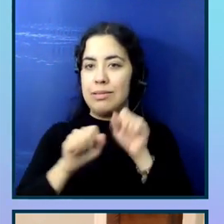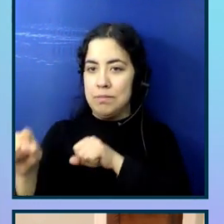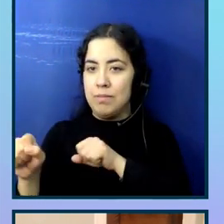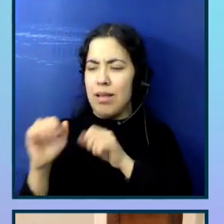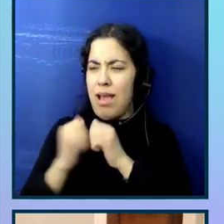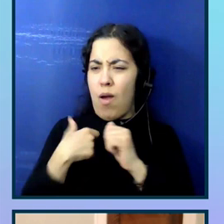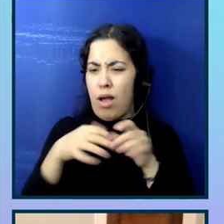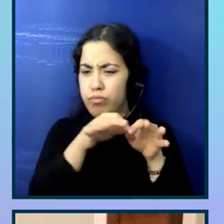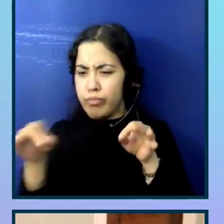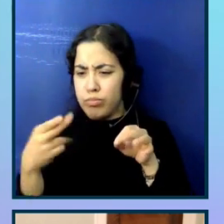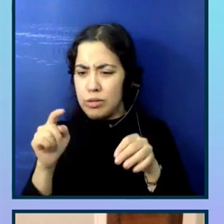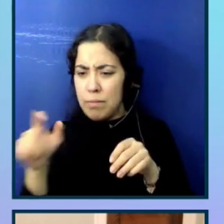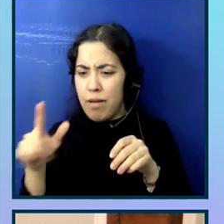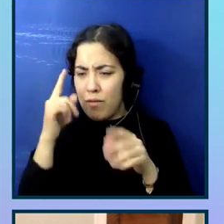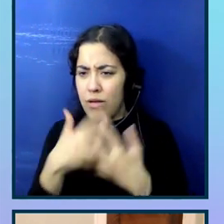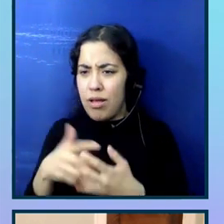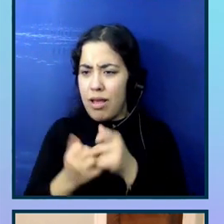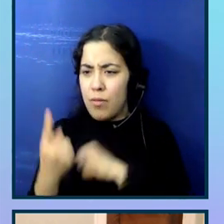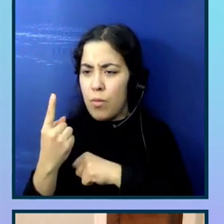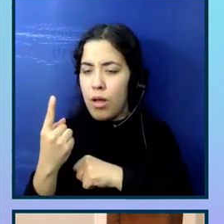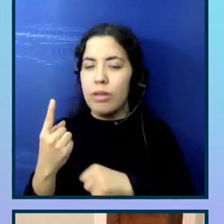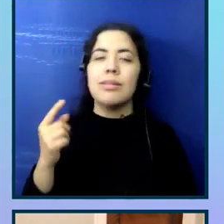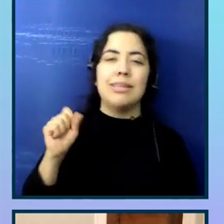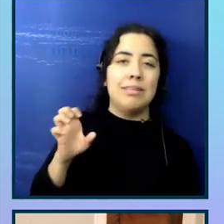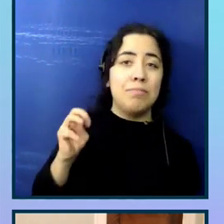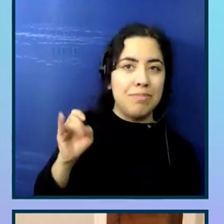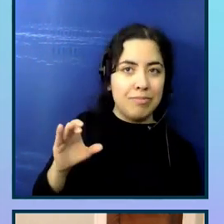for everyone? You write semantic HTML.